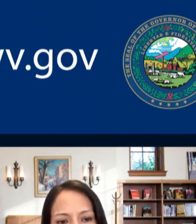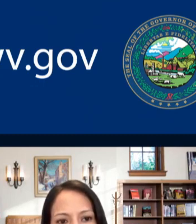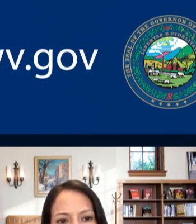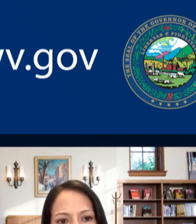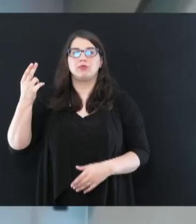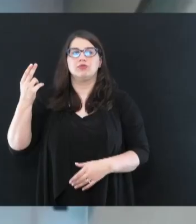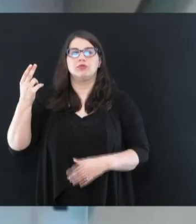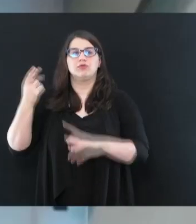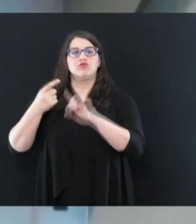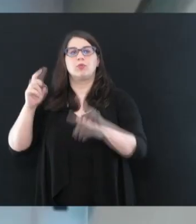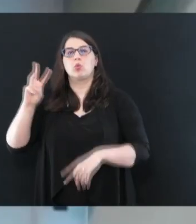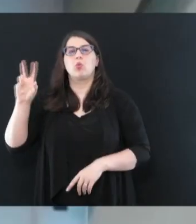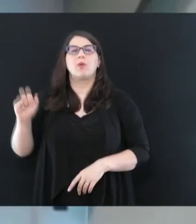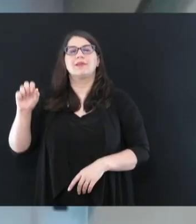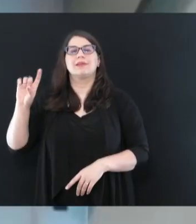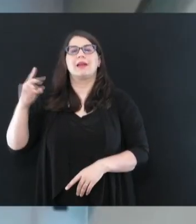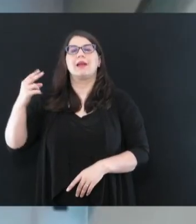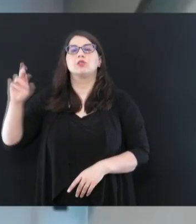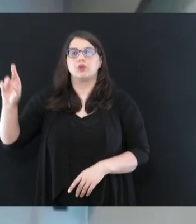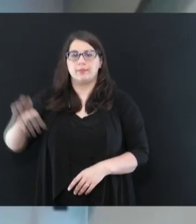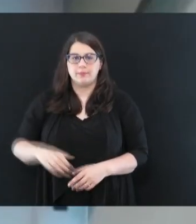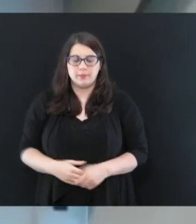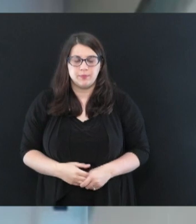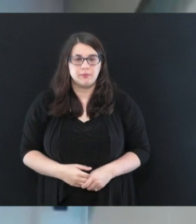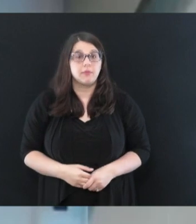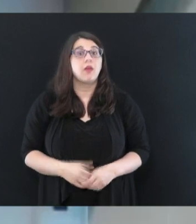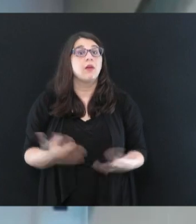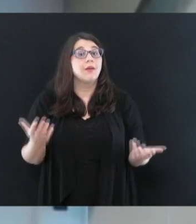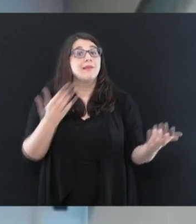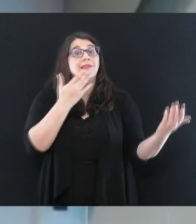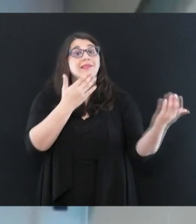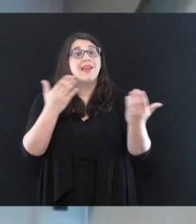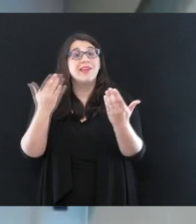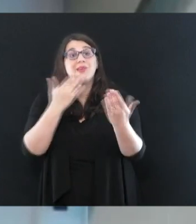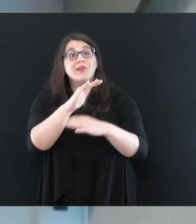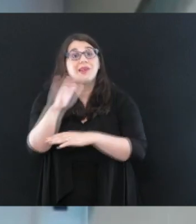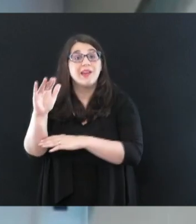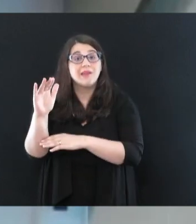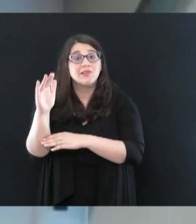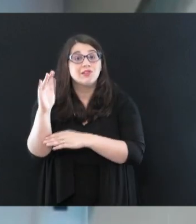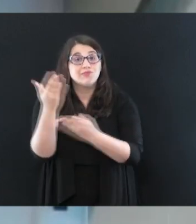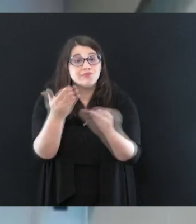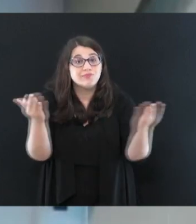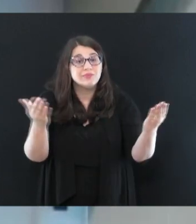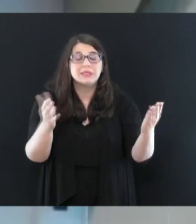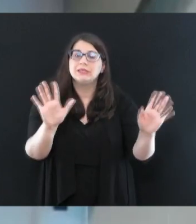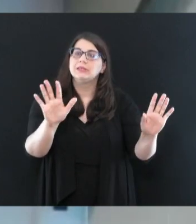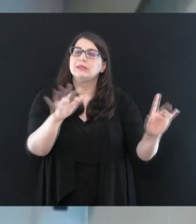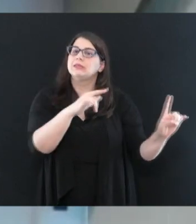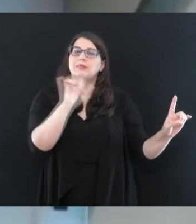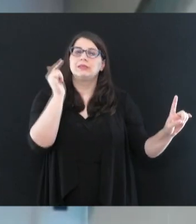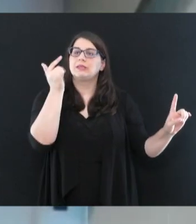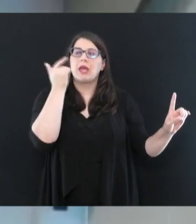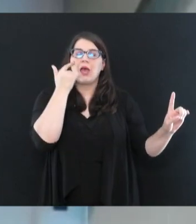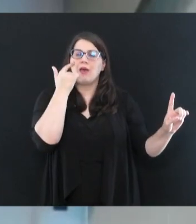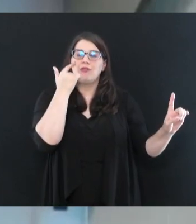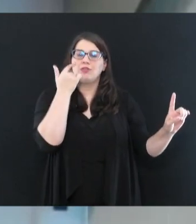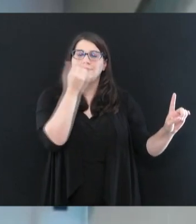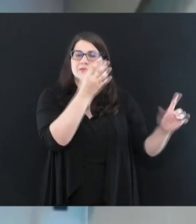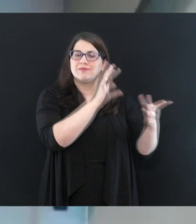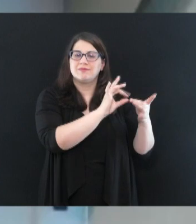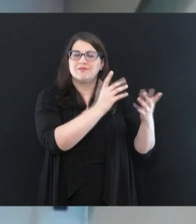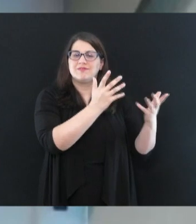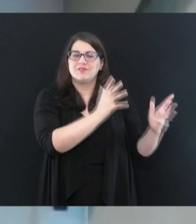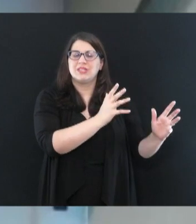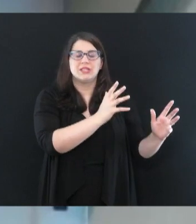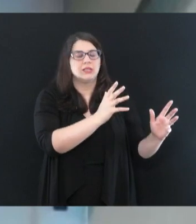Thank you. Good afternoon, everyone. As the governor mentioned, we are sad to report that an employee of Mildred Mitchell